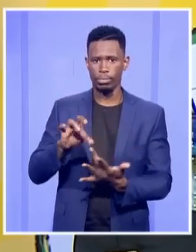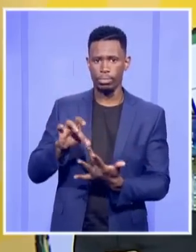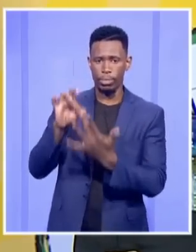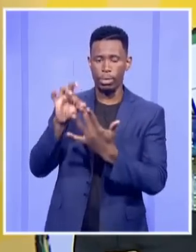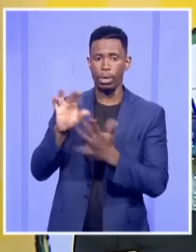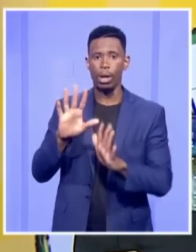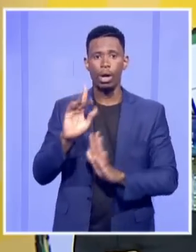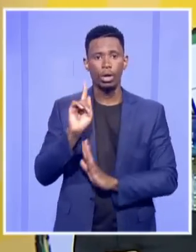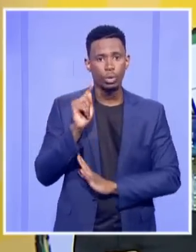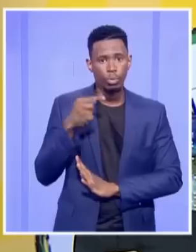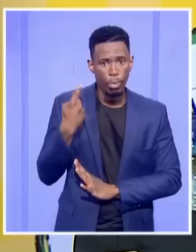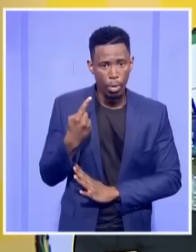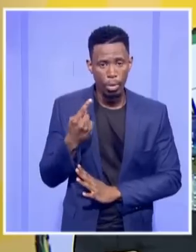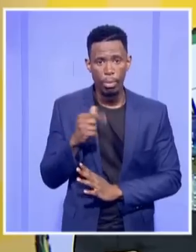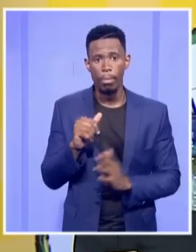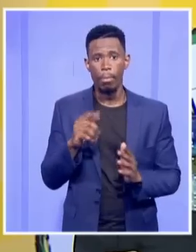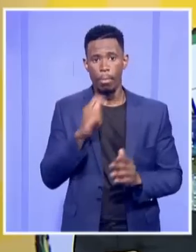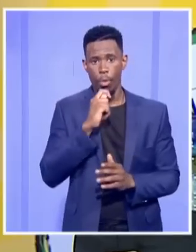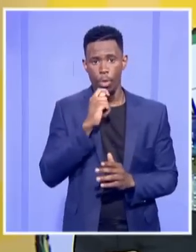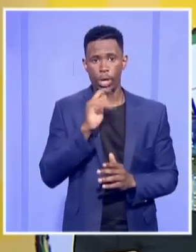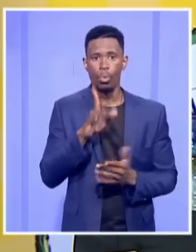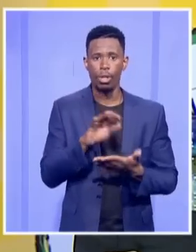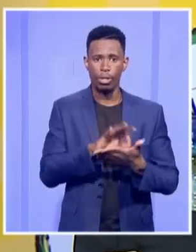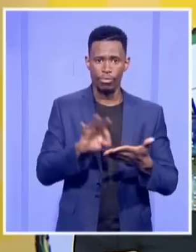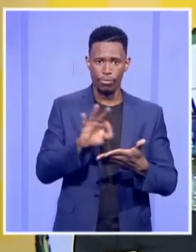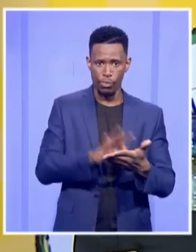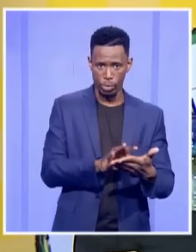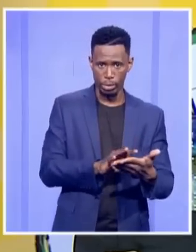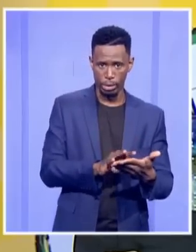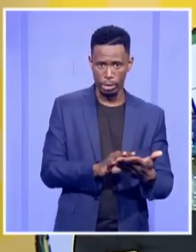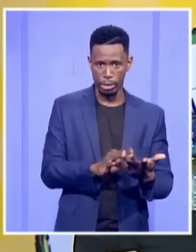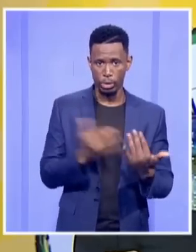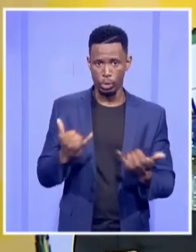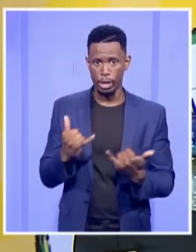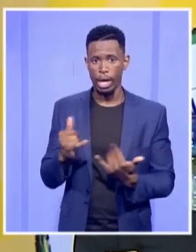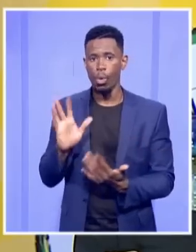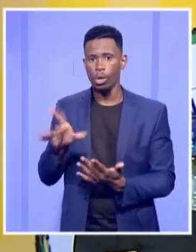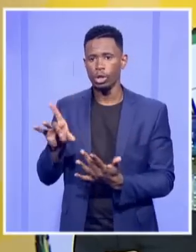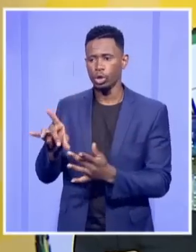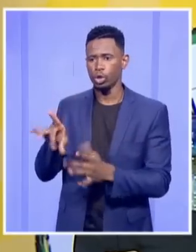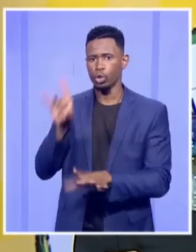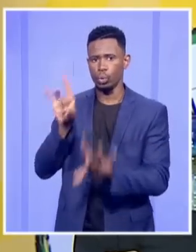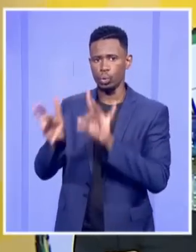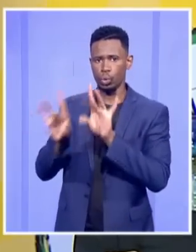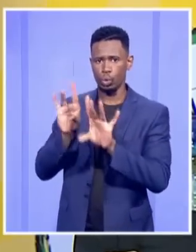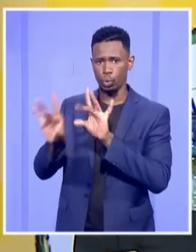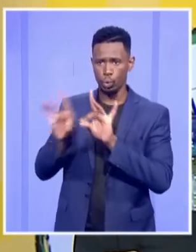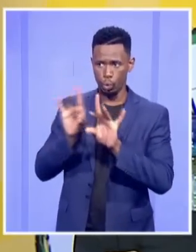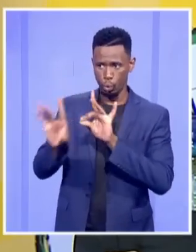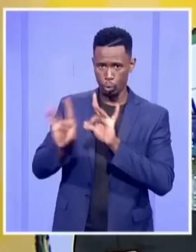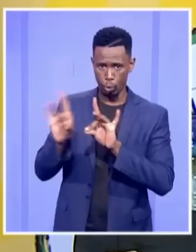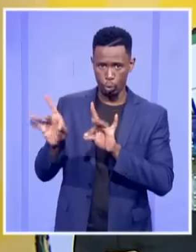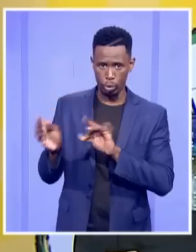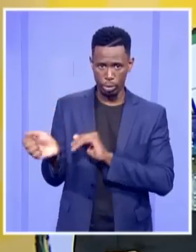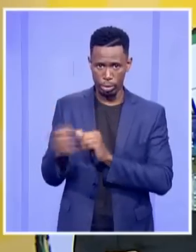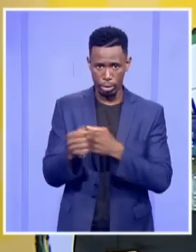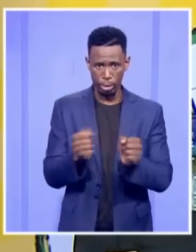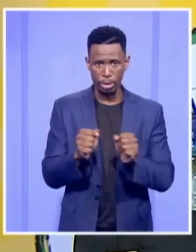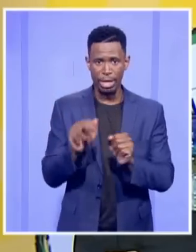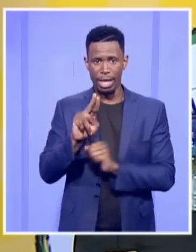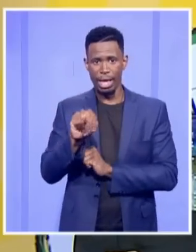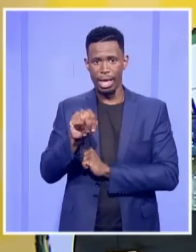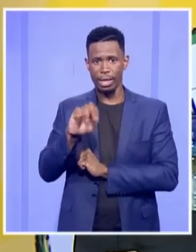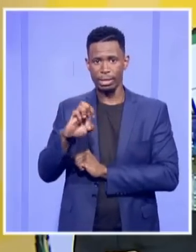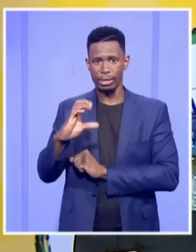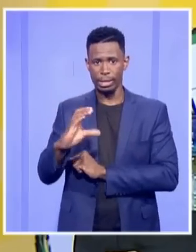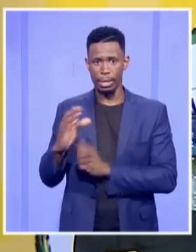And this collectively, this leadership agreed that